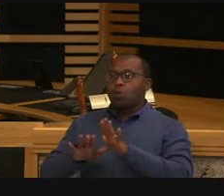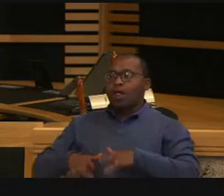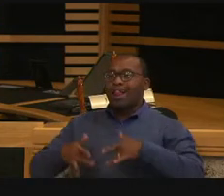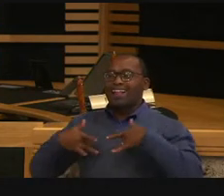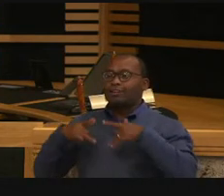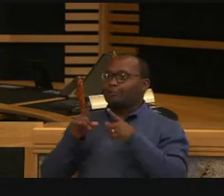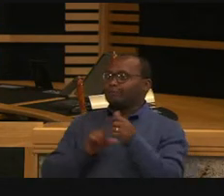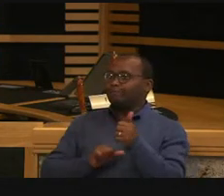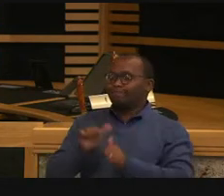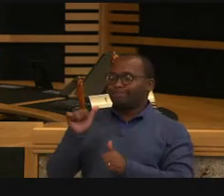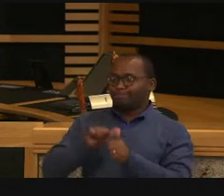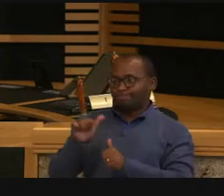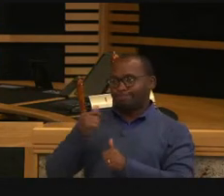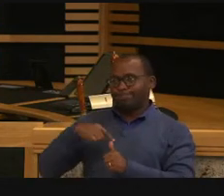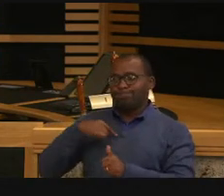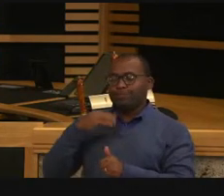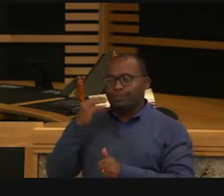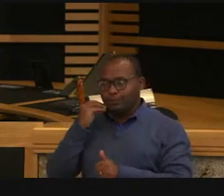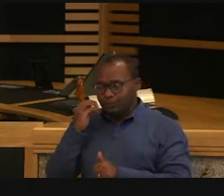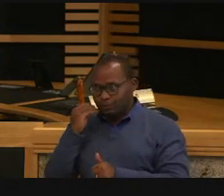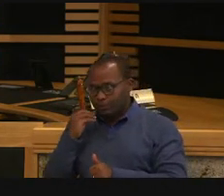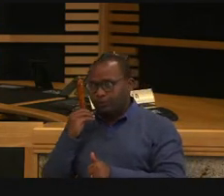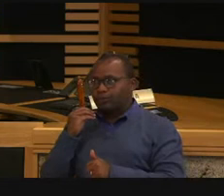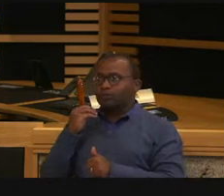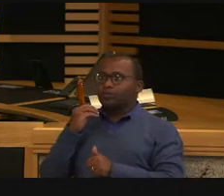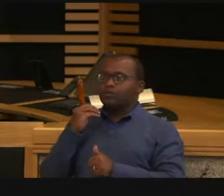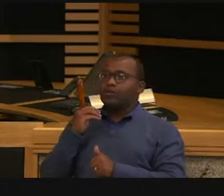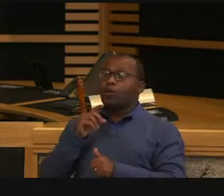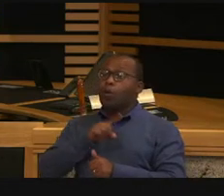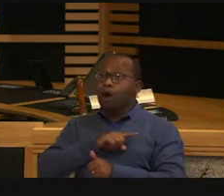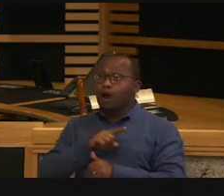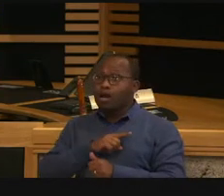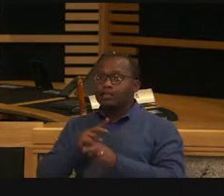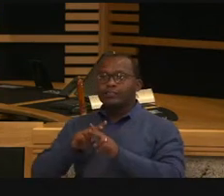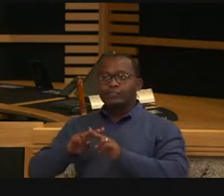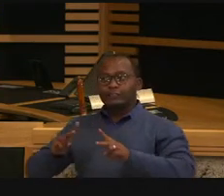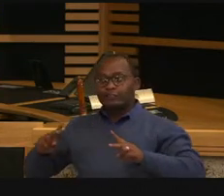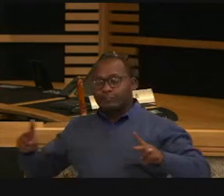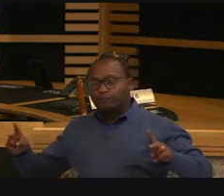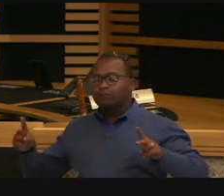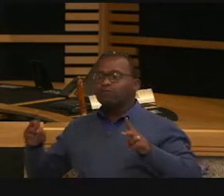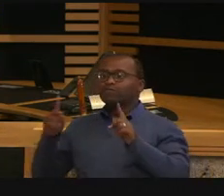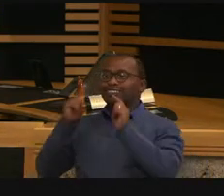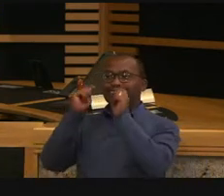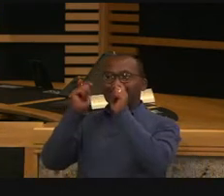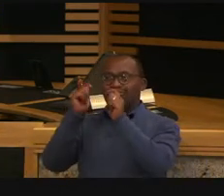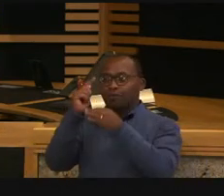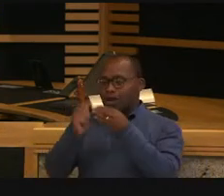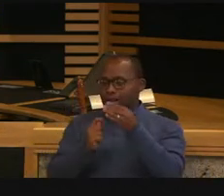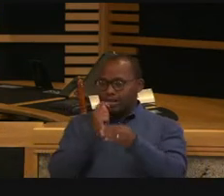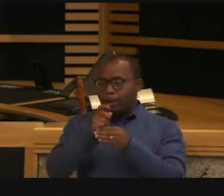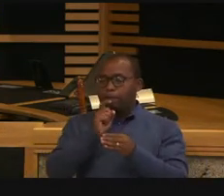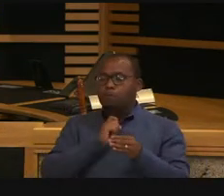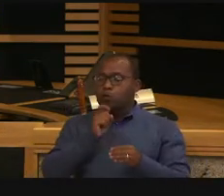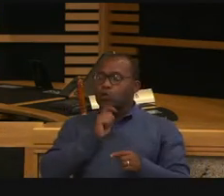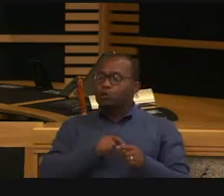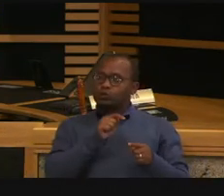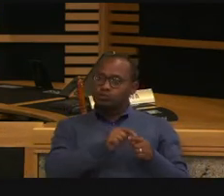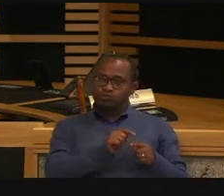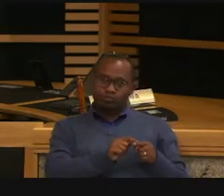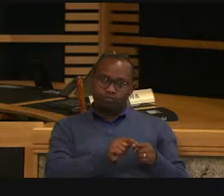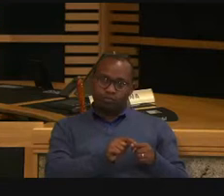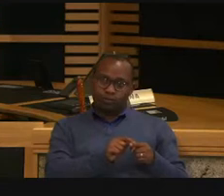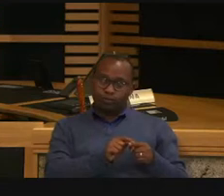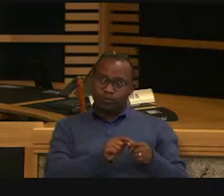of goods and services via various modes of transport. Honorable Deputy Speaker, to keep our economy